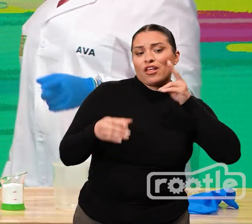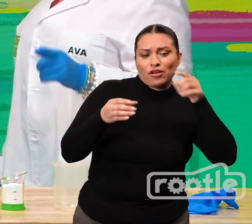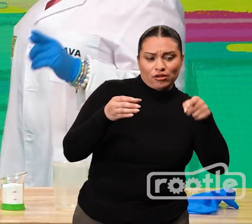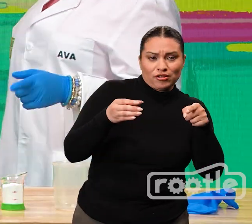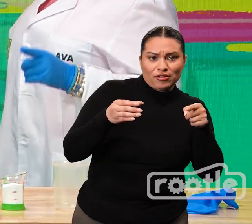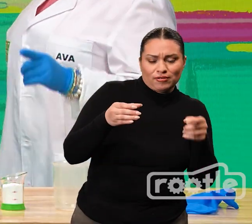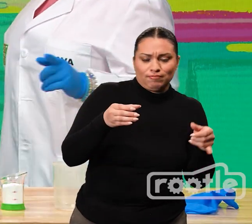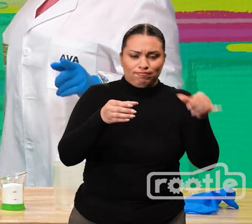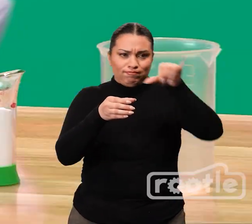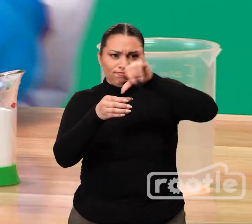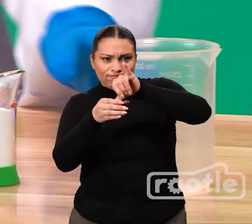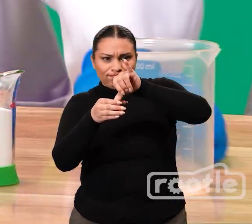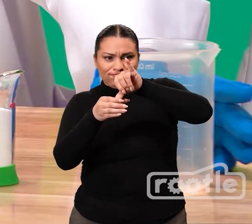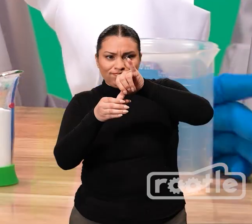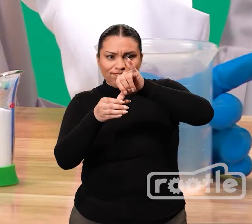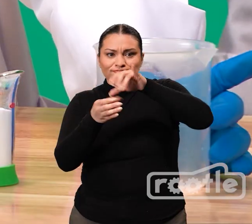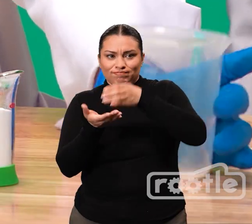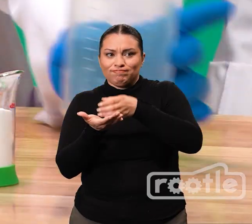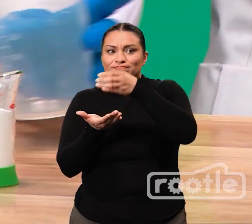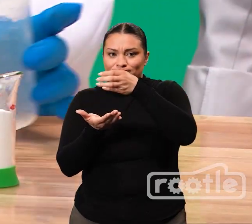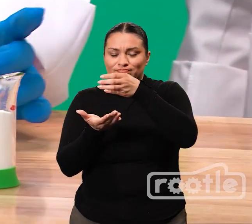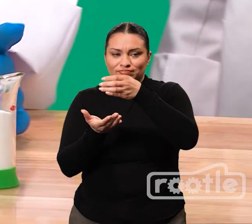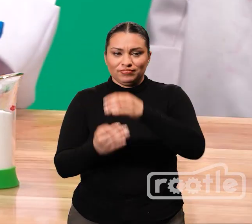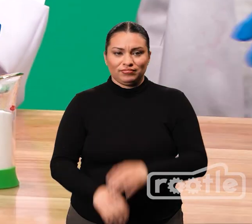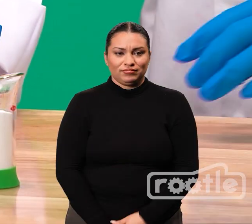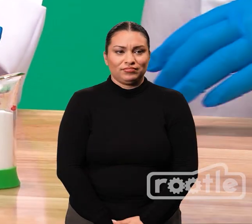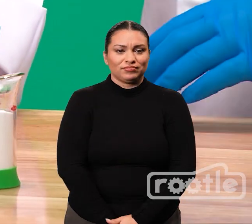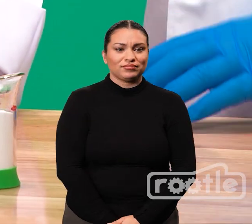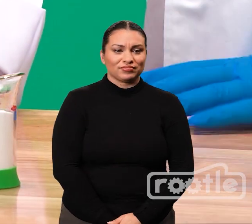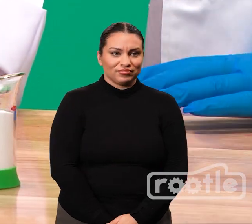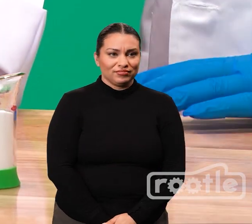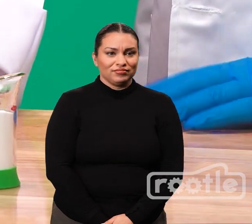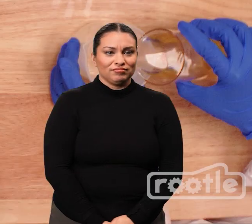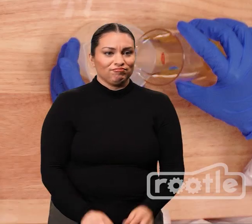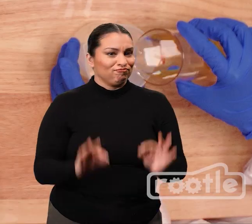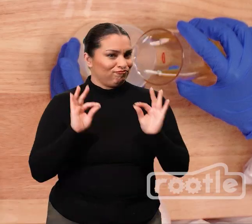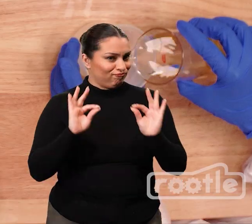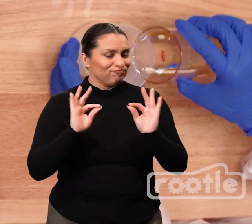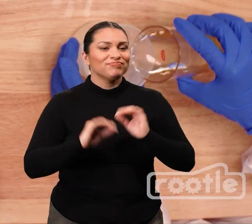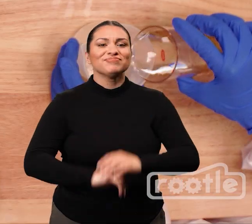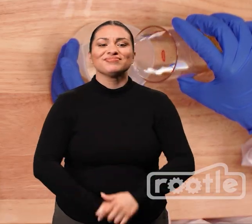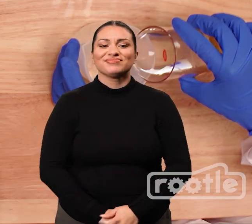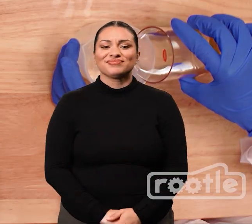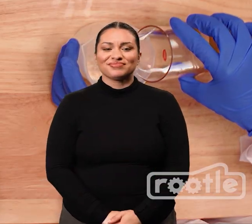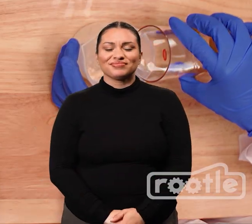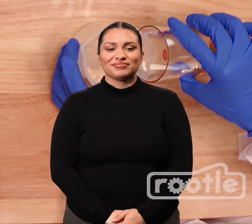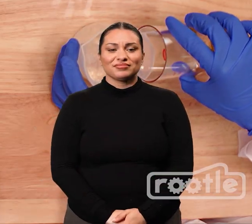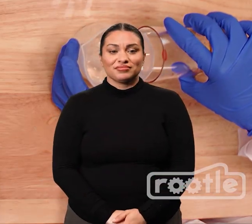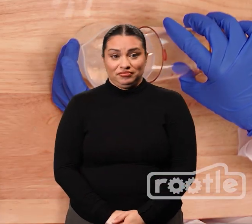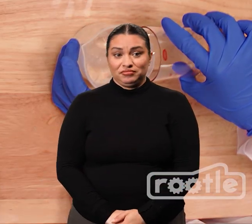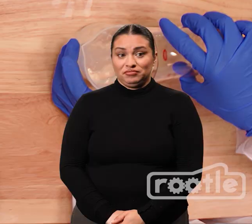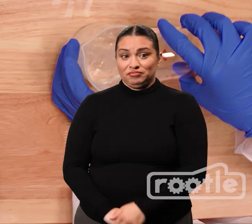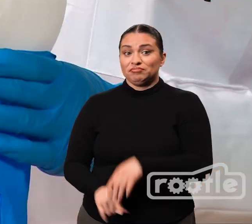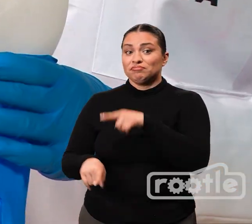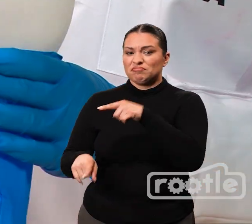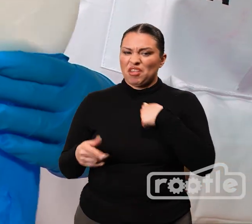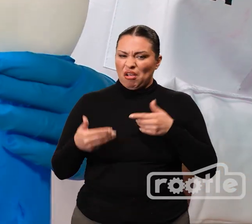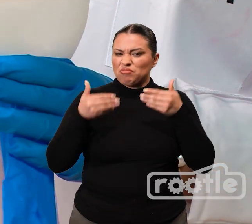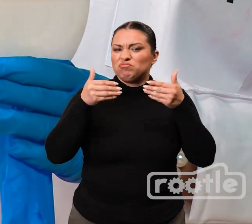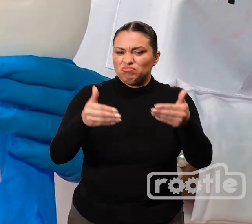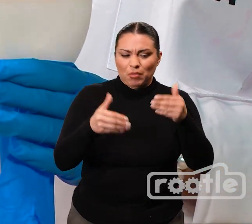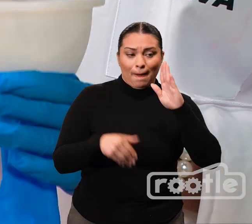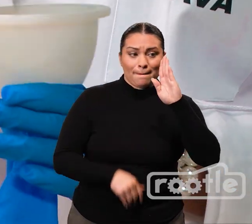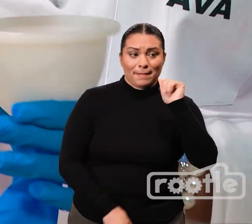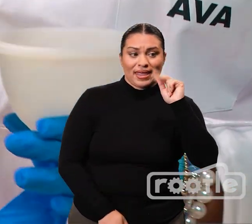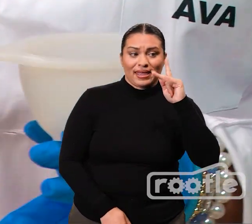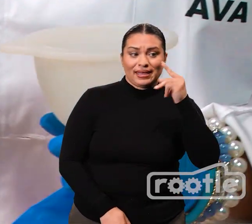vinegar into the empty beaker? Sure, like this? Yes, perfect. And while you're doing that, I'll go ahead and pour